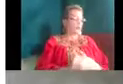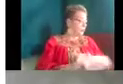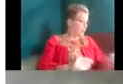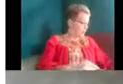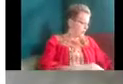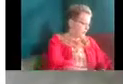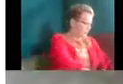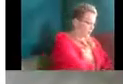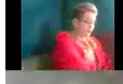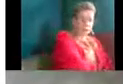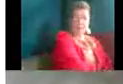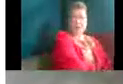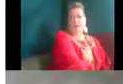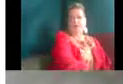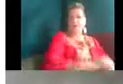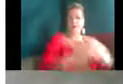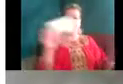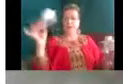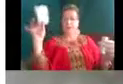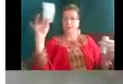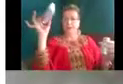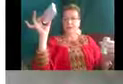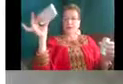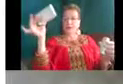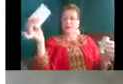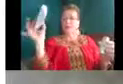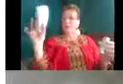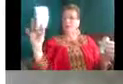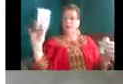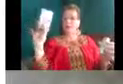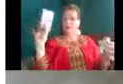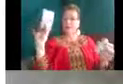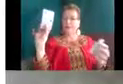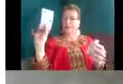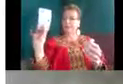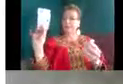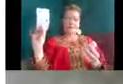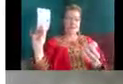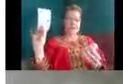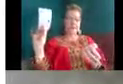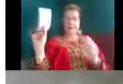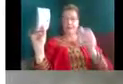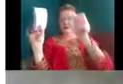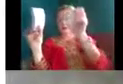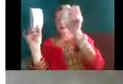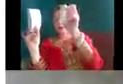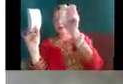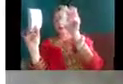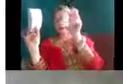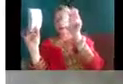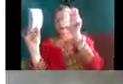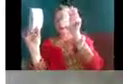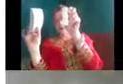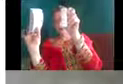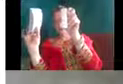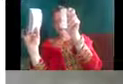so you can use wireless door chimes i have one right here i got this at walmart for eleven dollars and ninety cents and here's